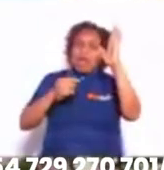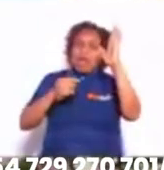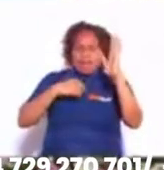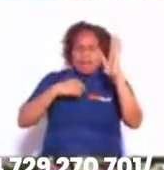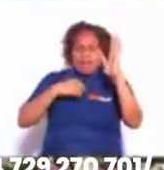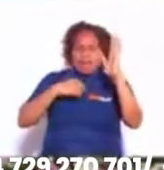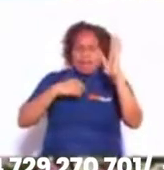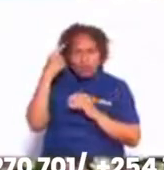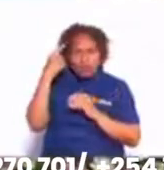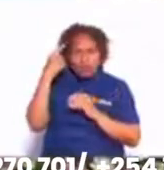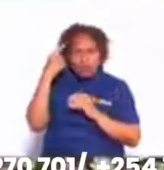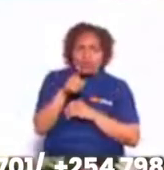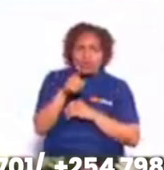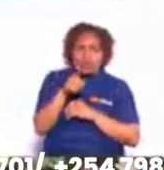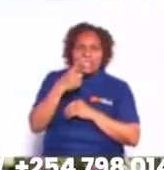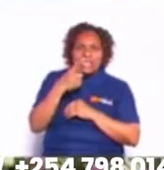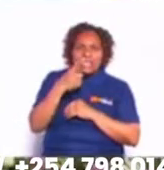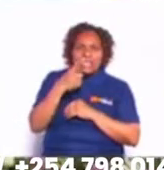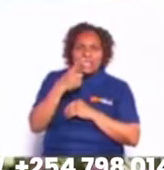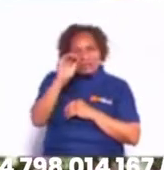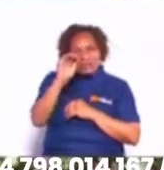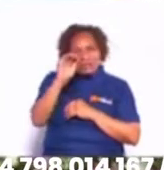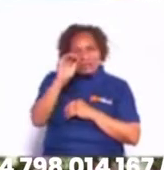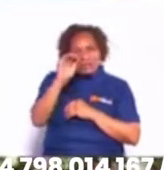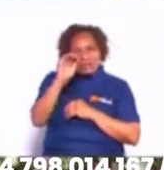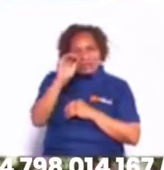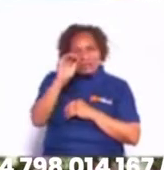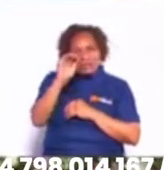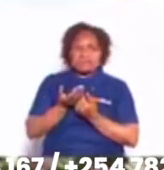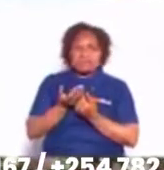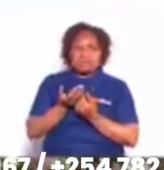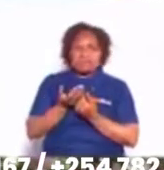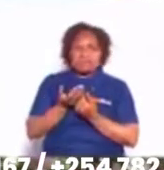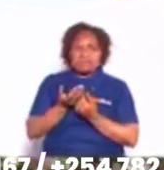you. He said, go on, ask.